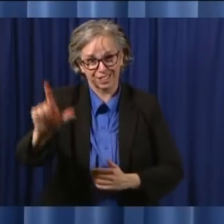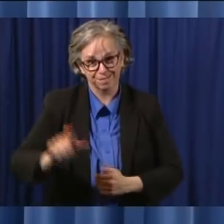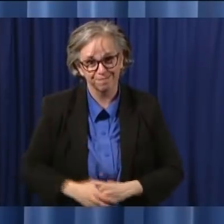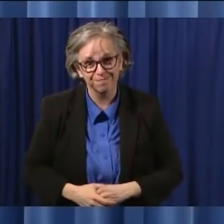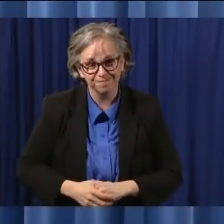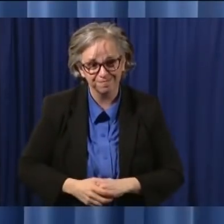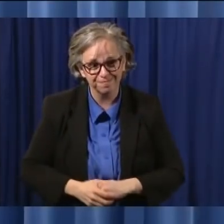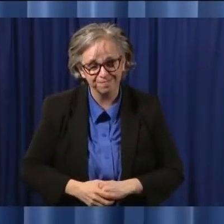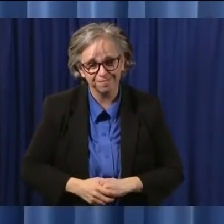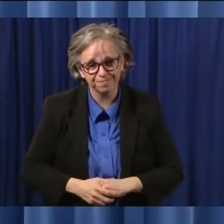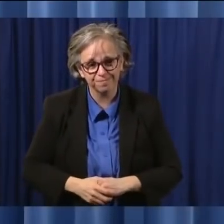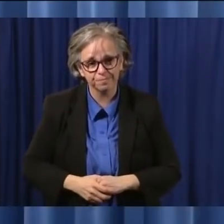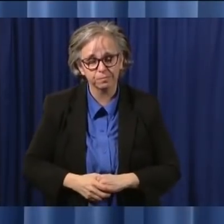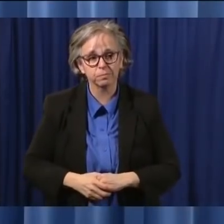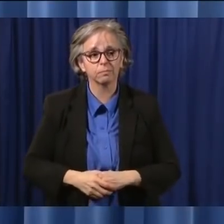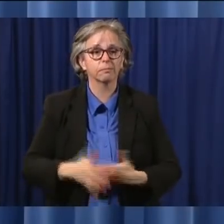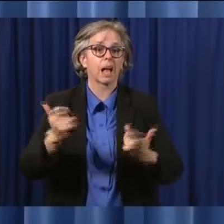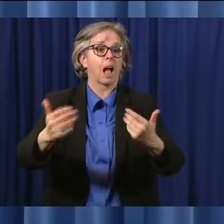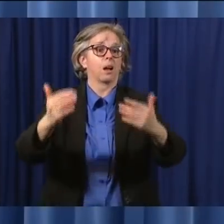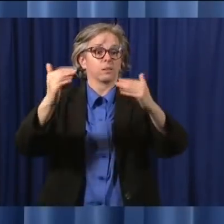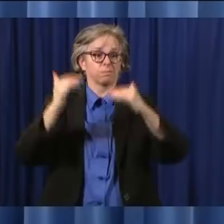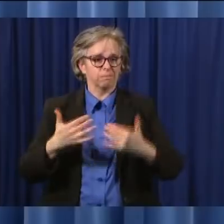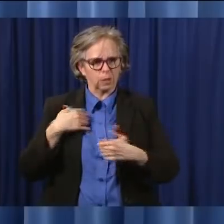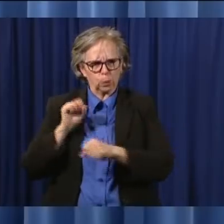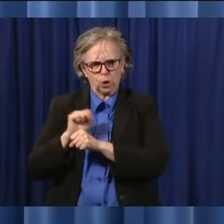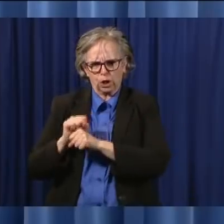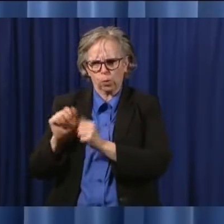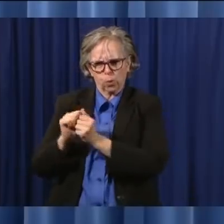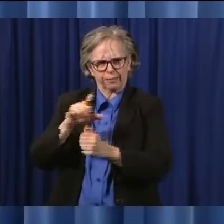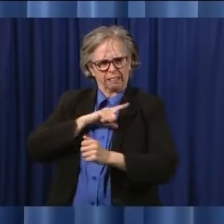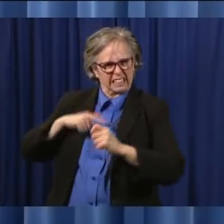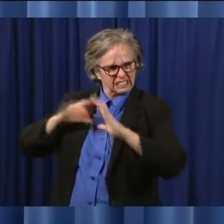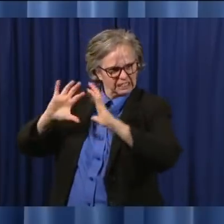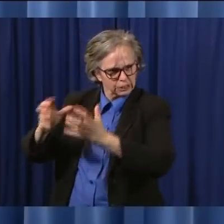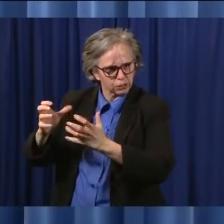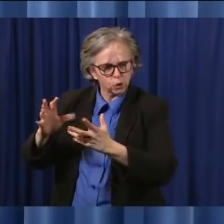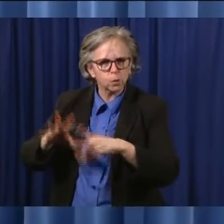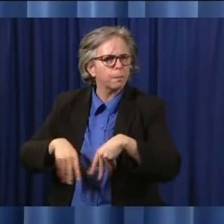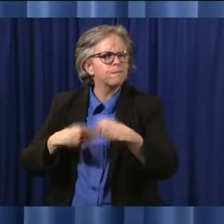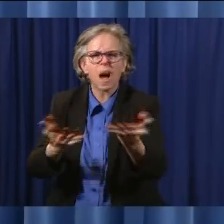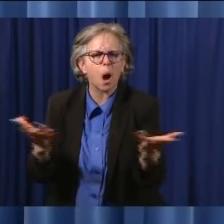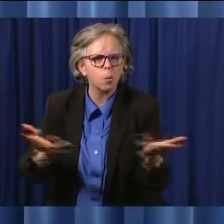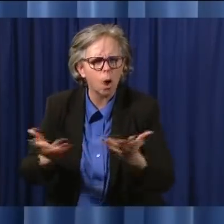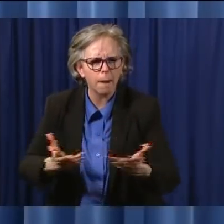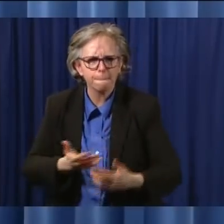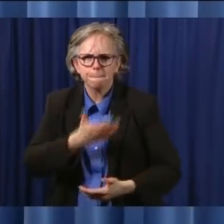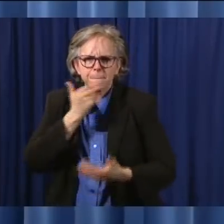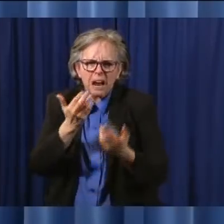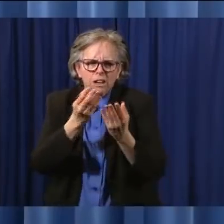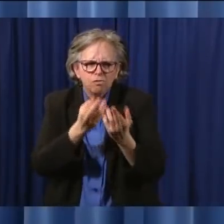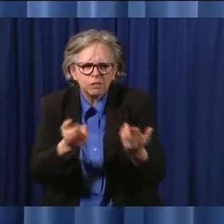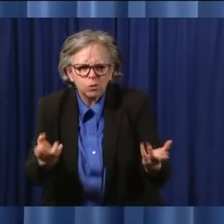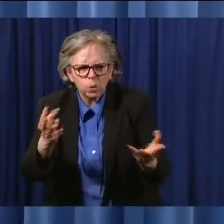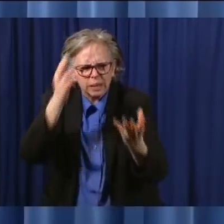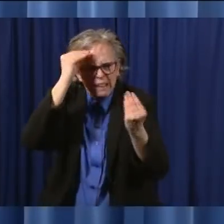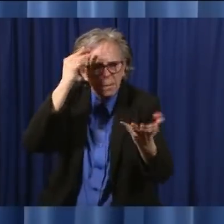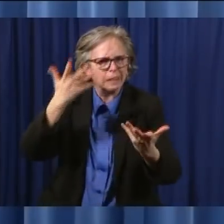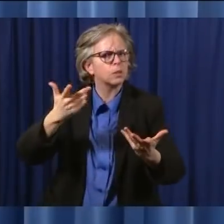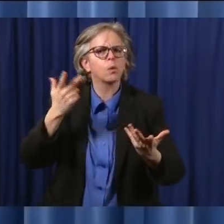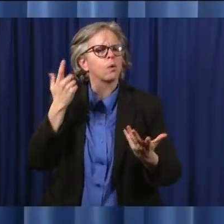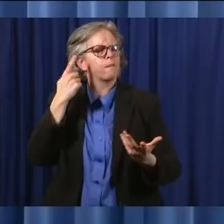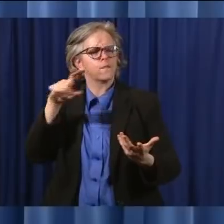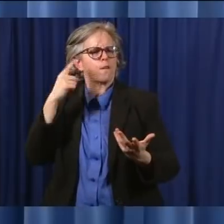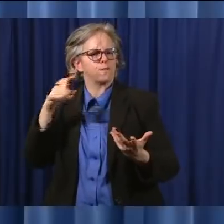Working with the General Assembly, we have provided the resources to better meet the physical and emotional needs of Ohio's young people through our wellness